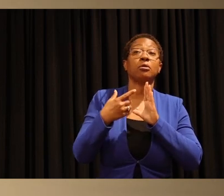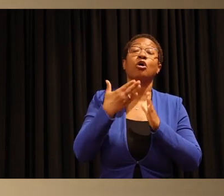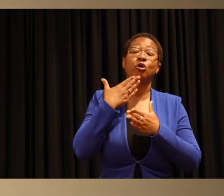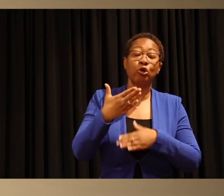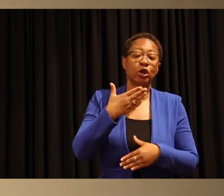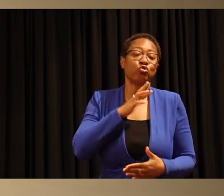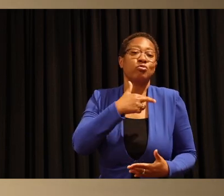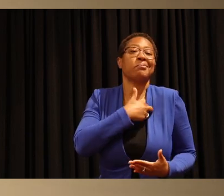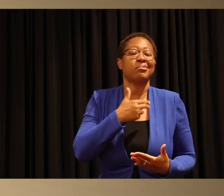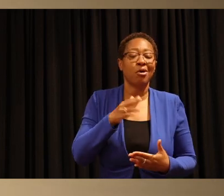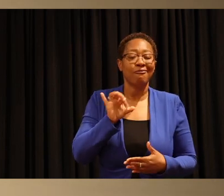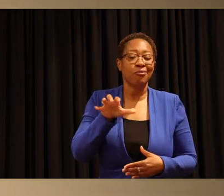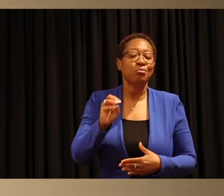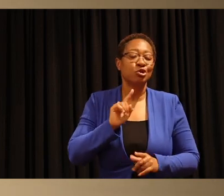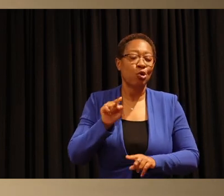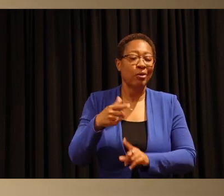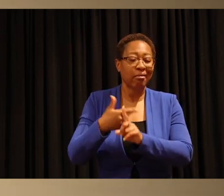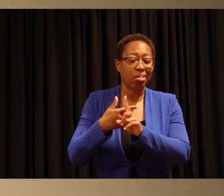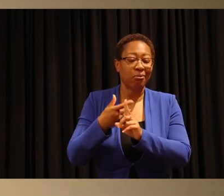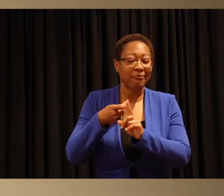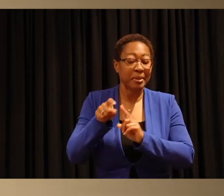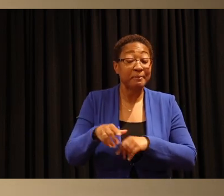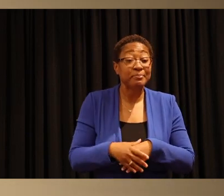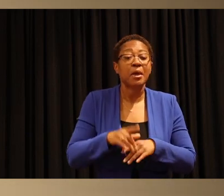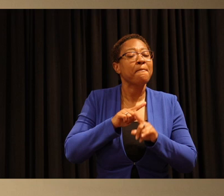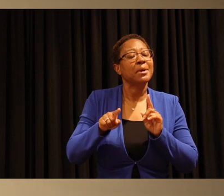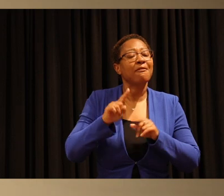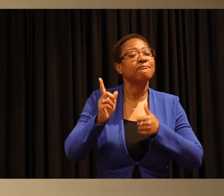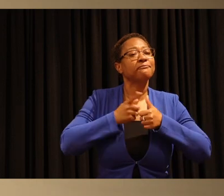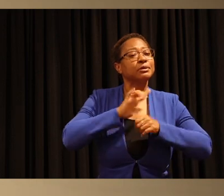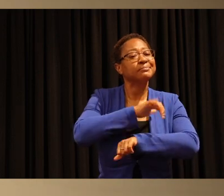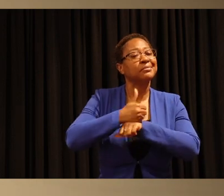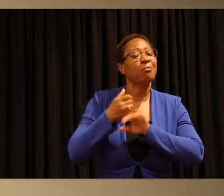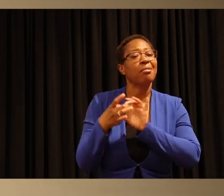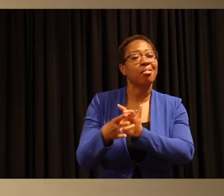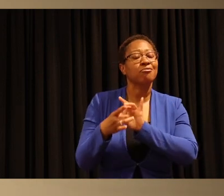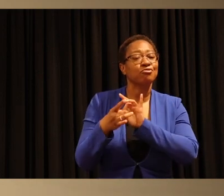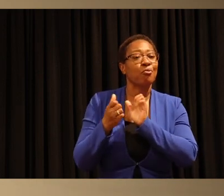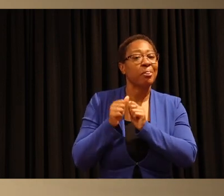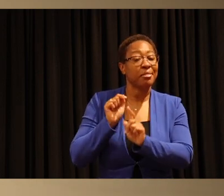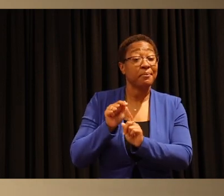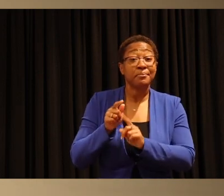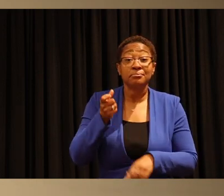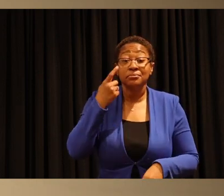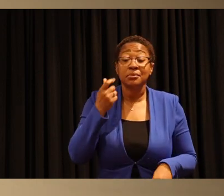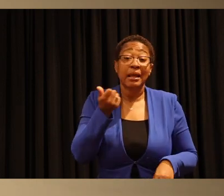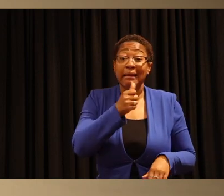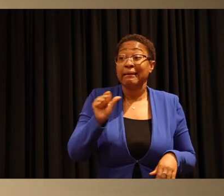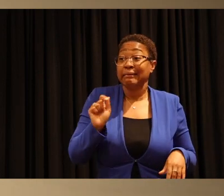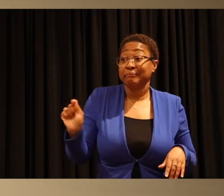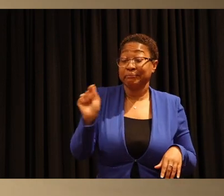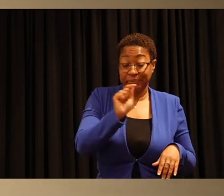it helps for you to get a relationship, and relationships still count. At any of the banks headquartered